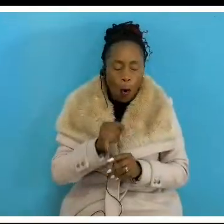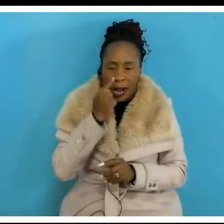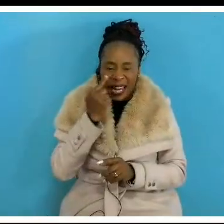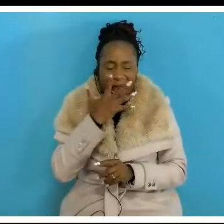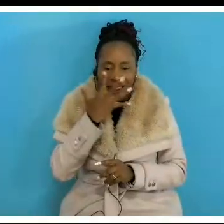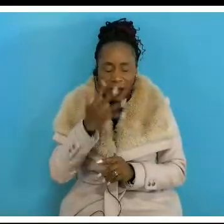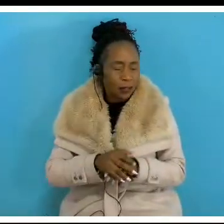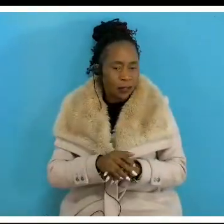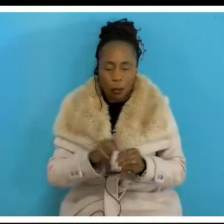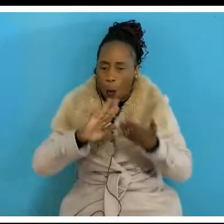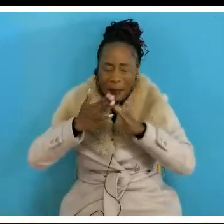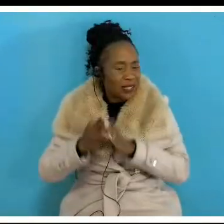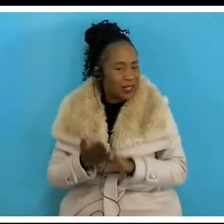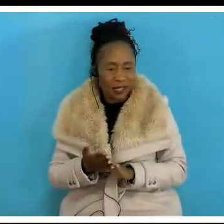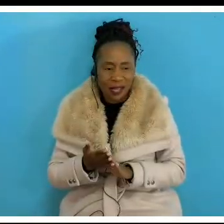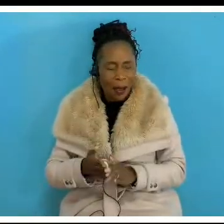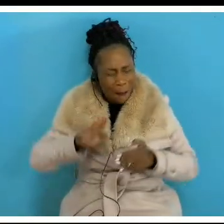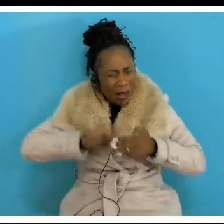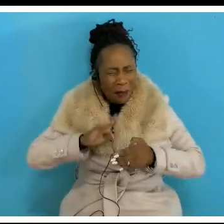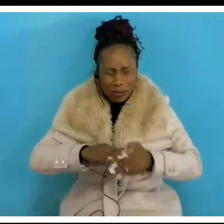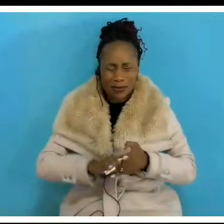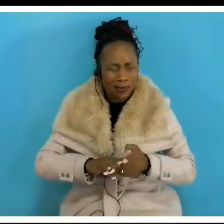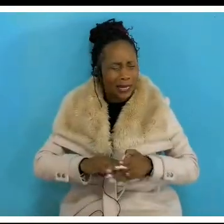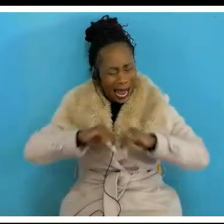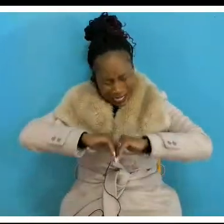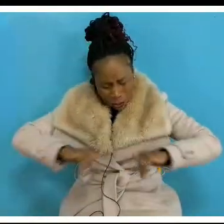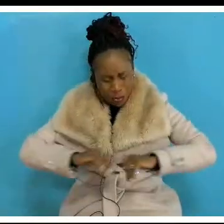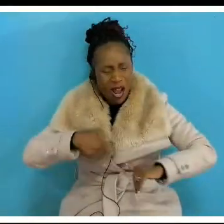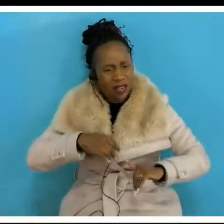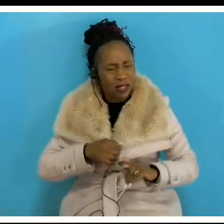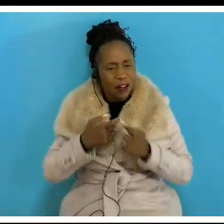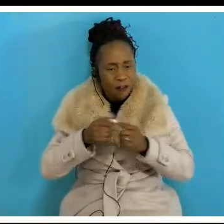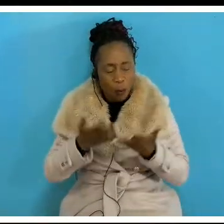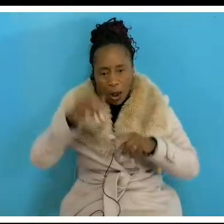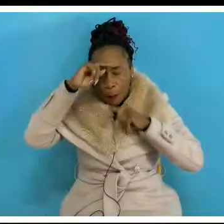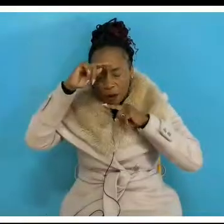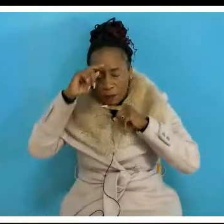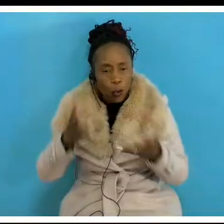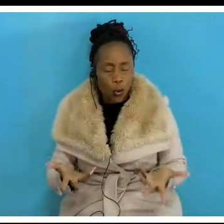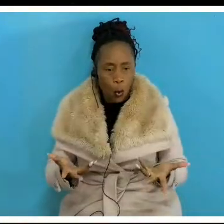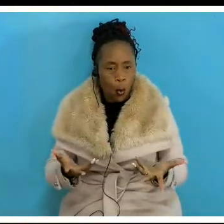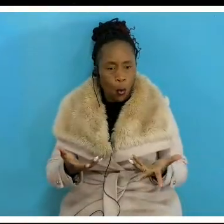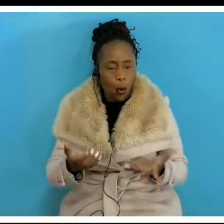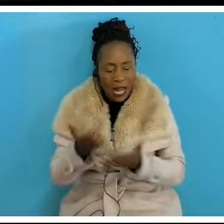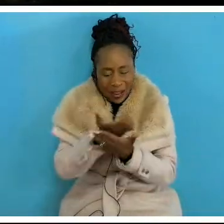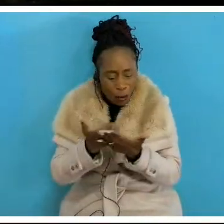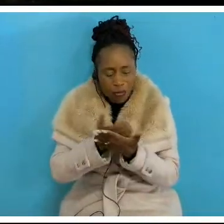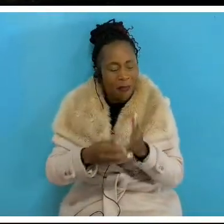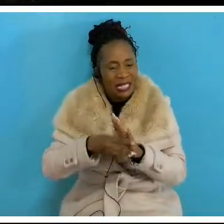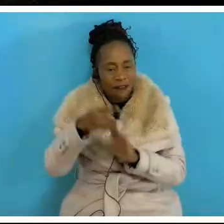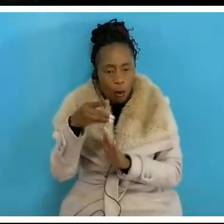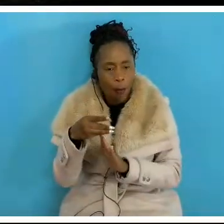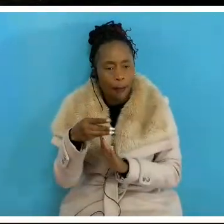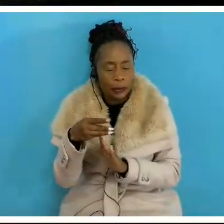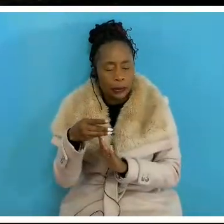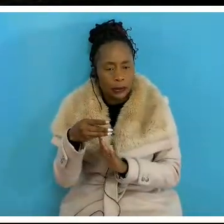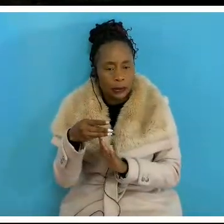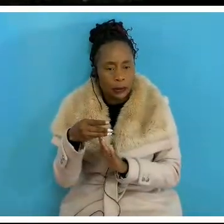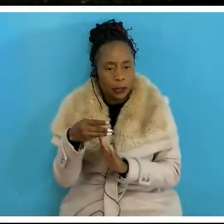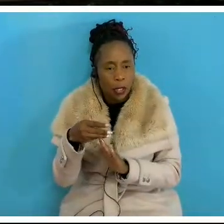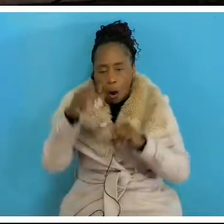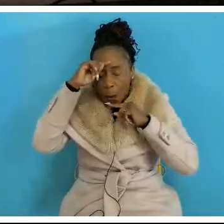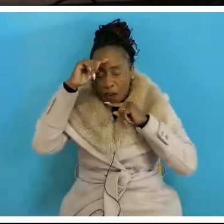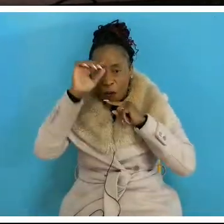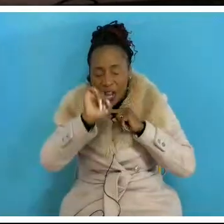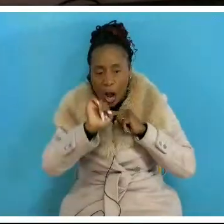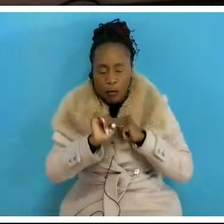communities who are being purposely excluded from your portfolio, economic development. Your portfolio is